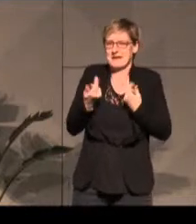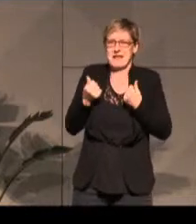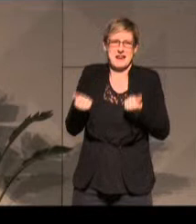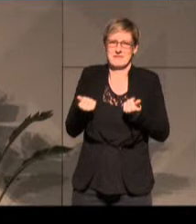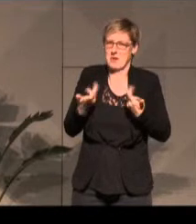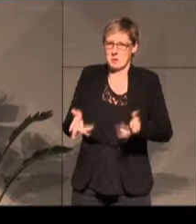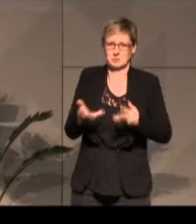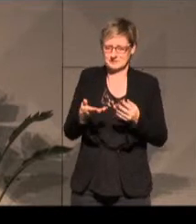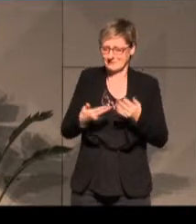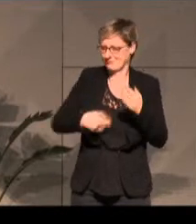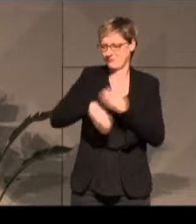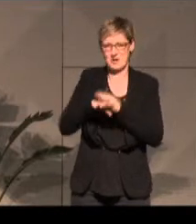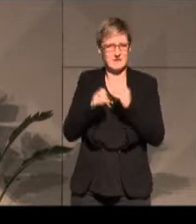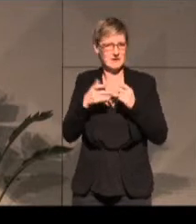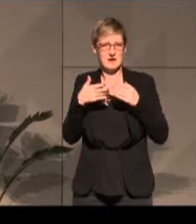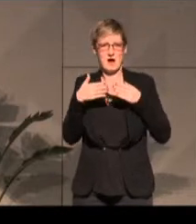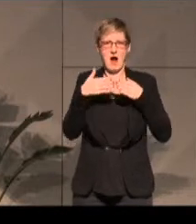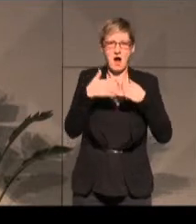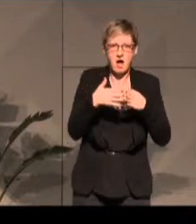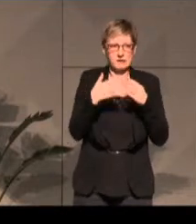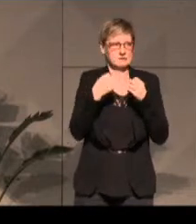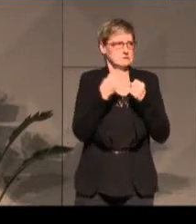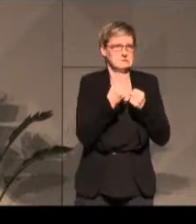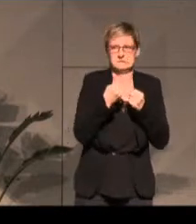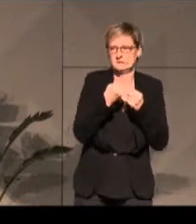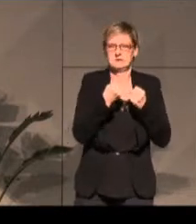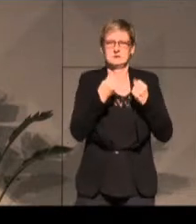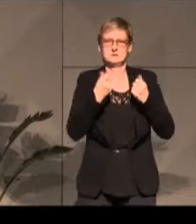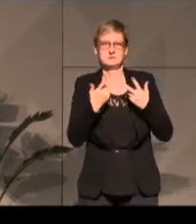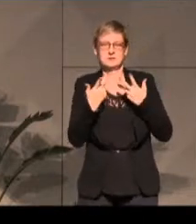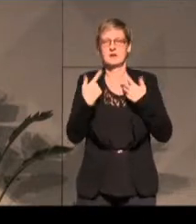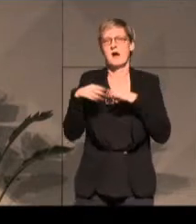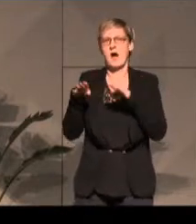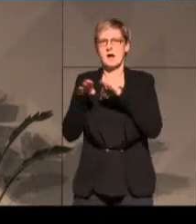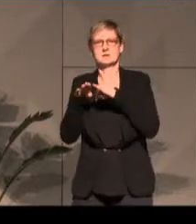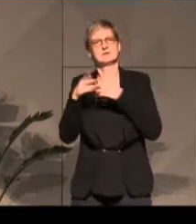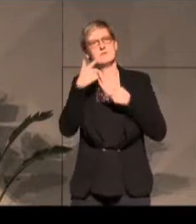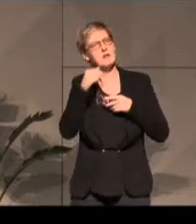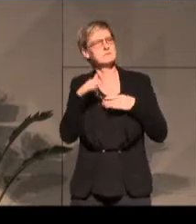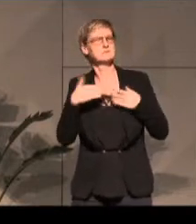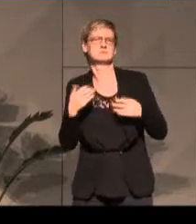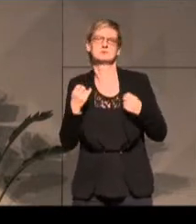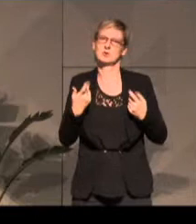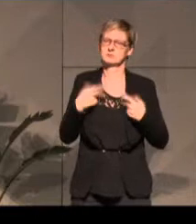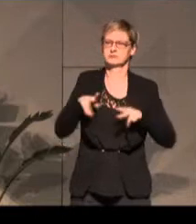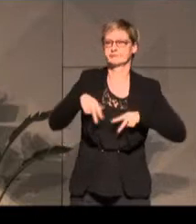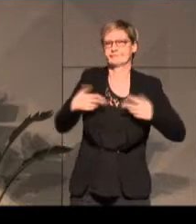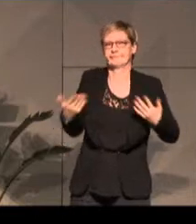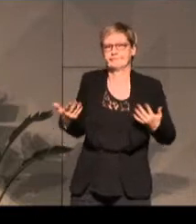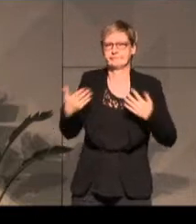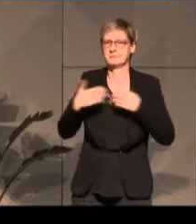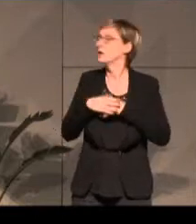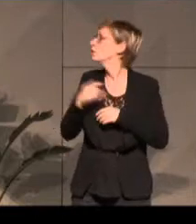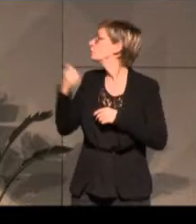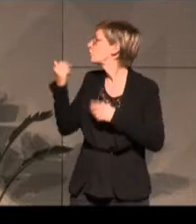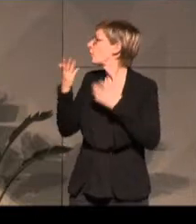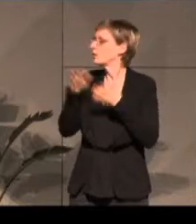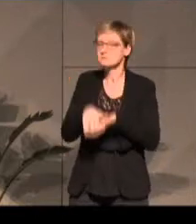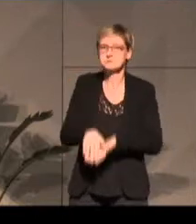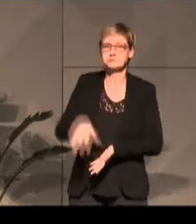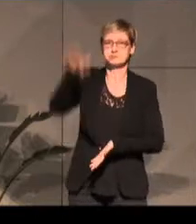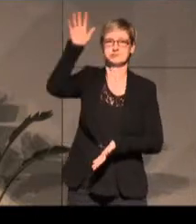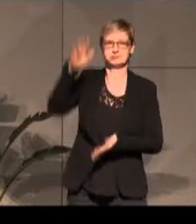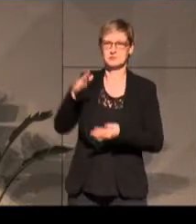of nature that you're totally surrendering to. There's nothing to compare to that. The ice will do to the ship whatever it wants. So